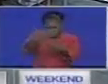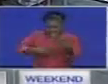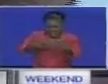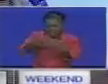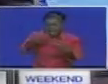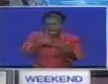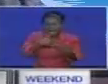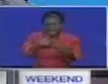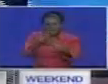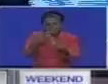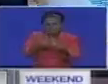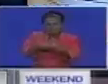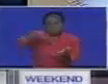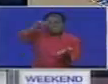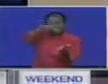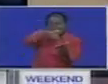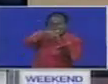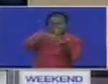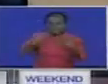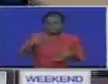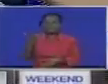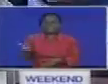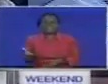a paper from candidates who were campaigning.